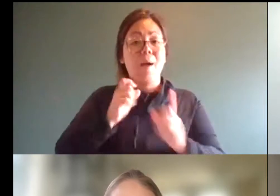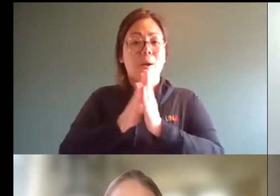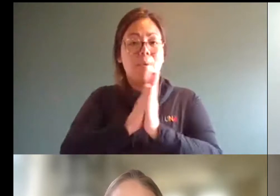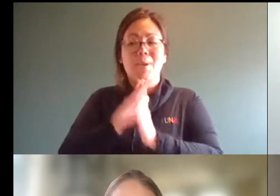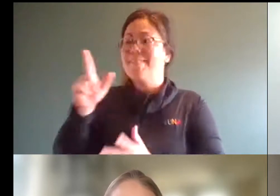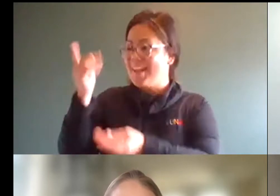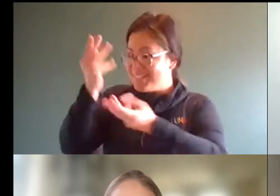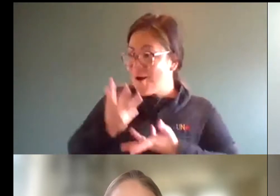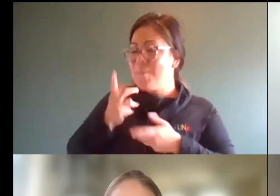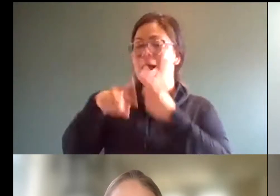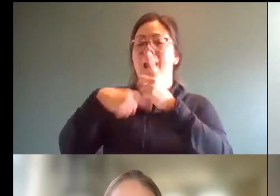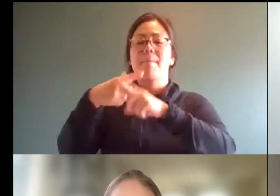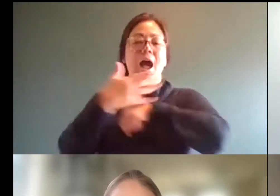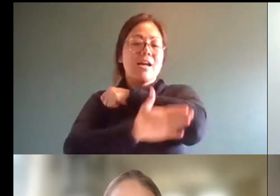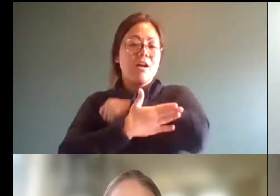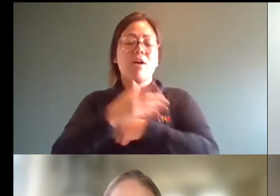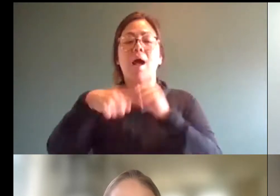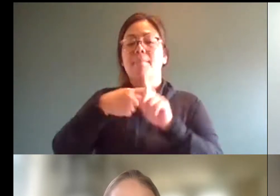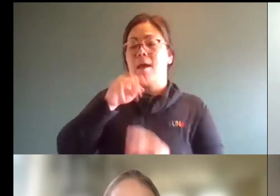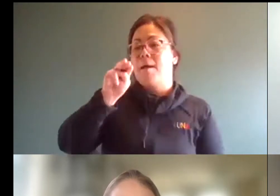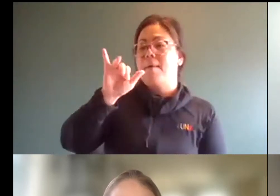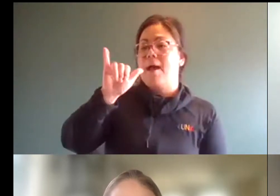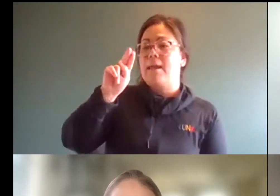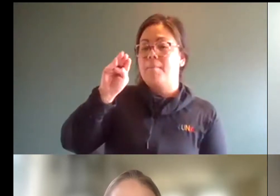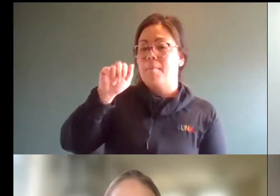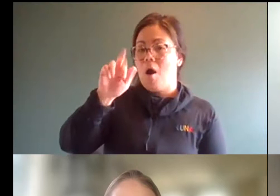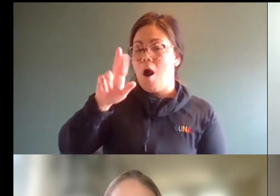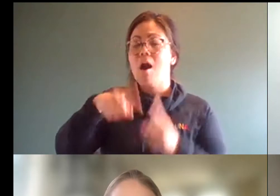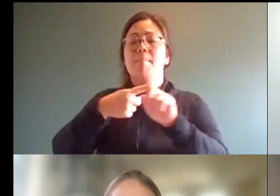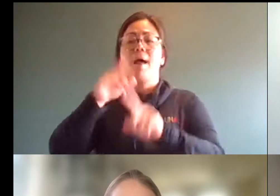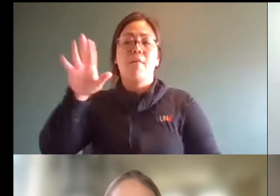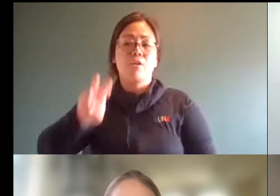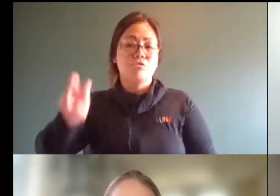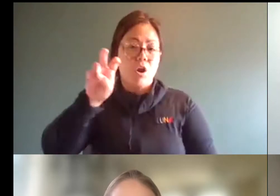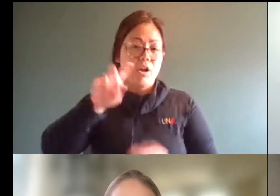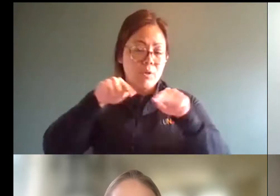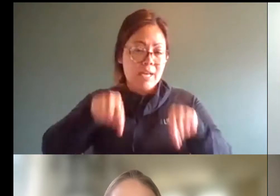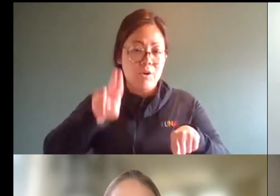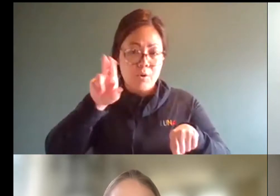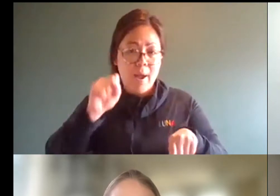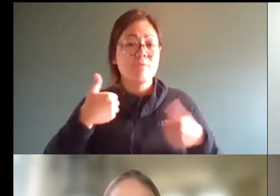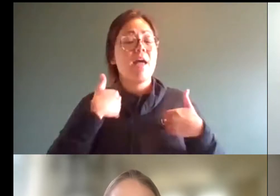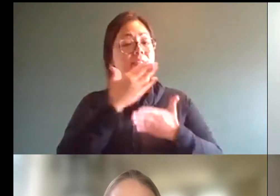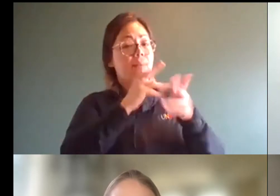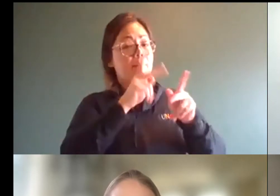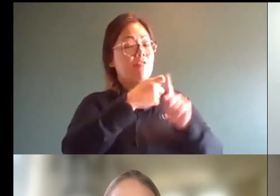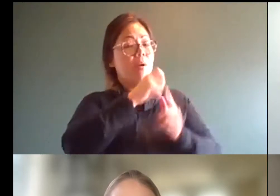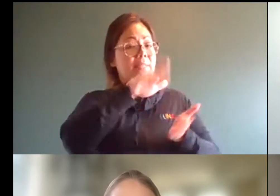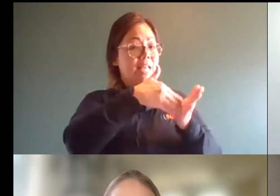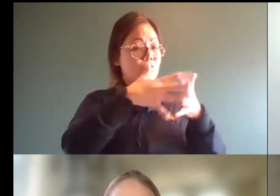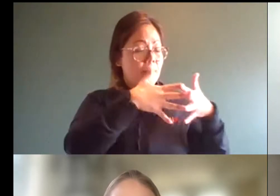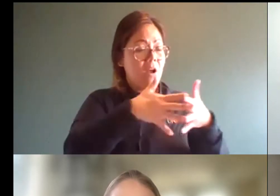about the country, about Myanmar, about their journey to the United States. We have folks from Central America, South